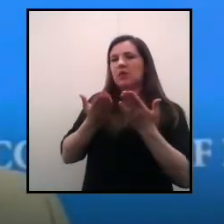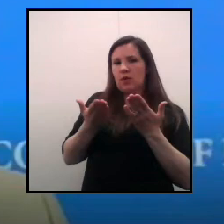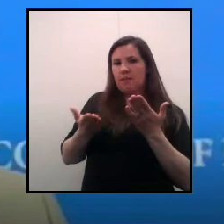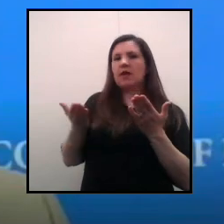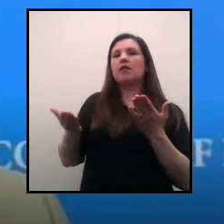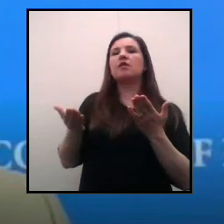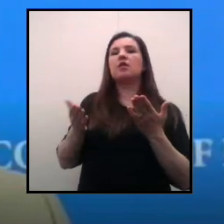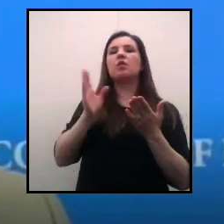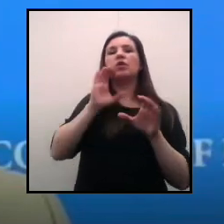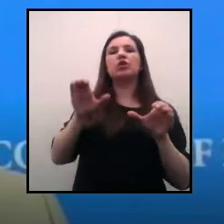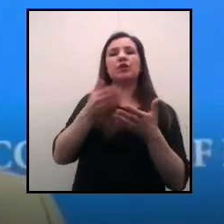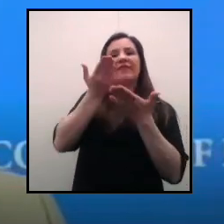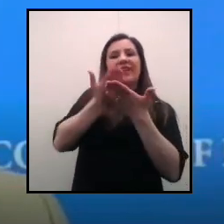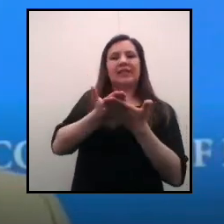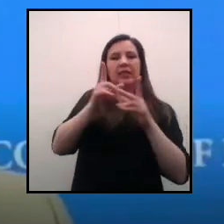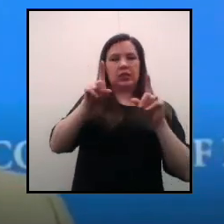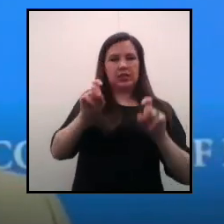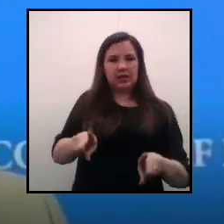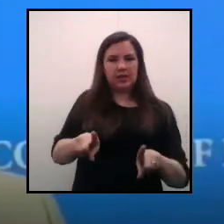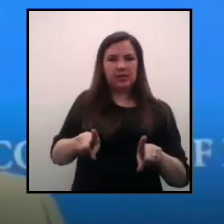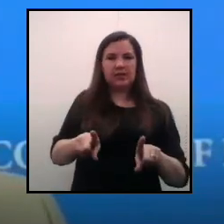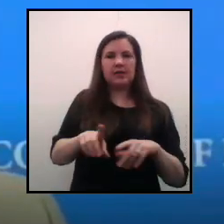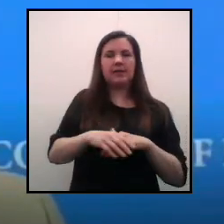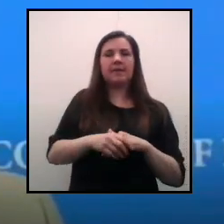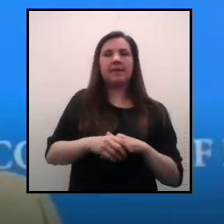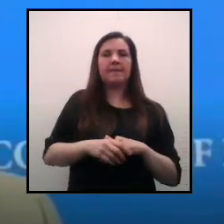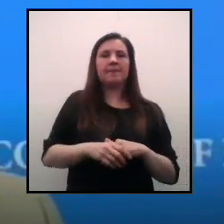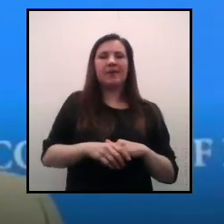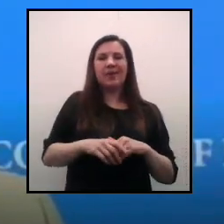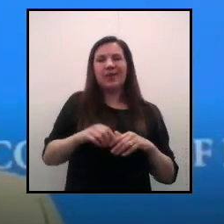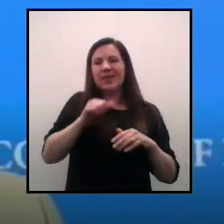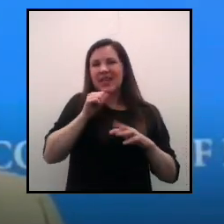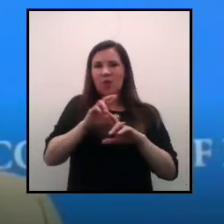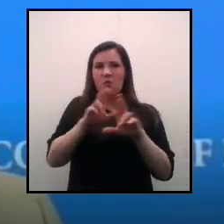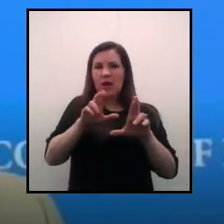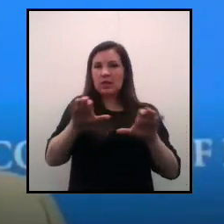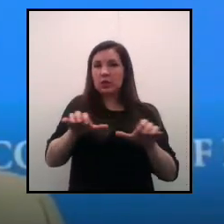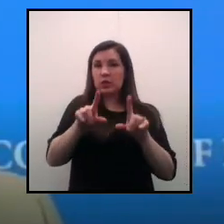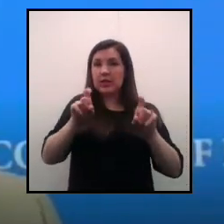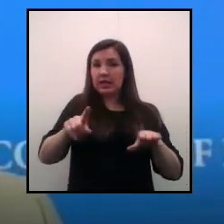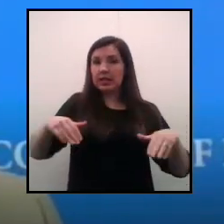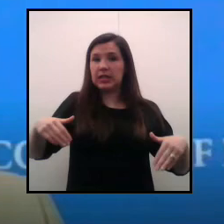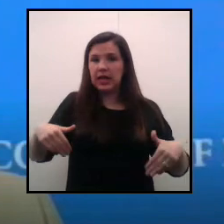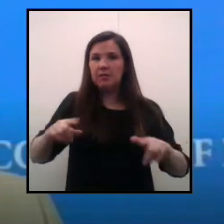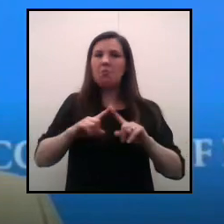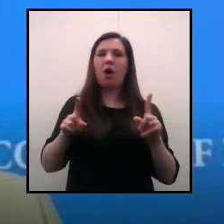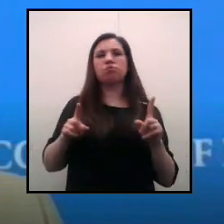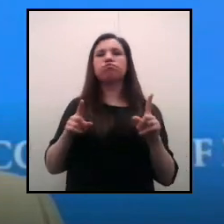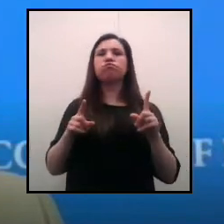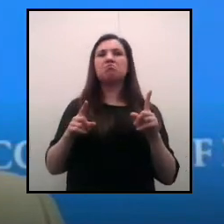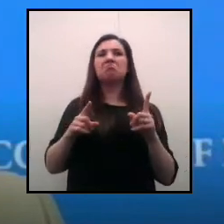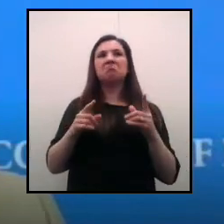be doing validation tests. We can't say that we're ready to do any testing yet, but I like where we are.